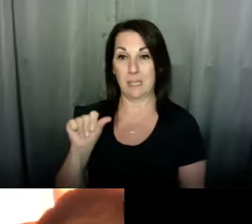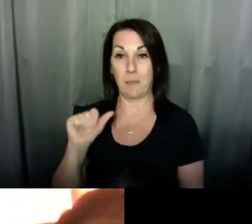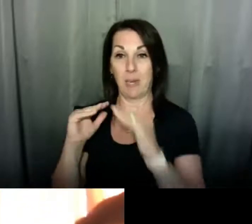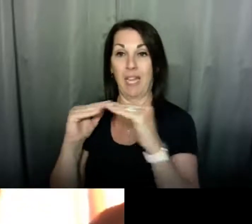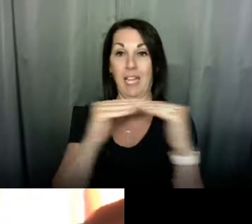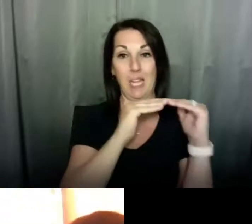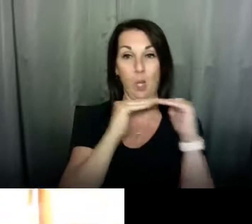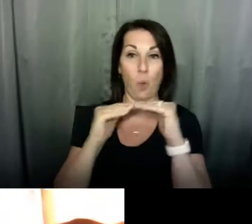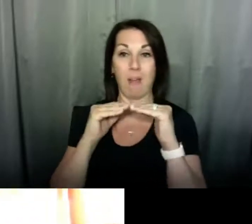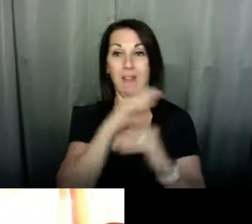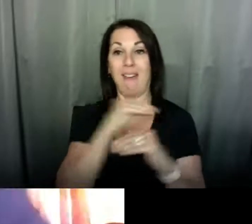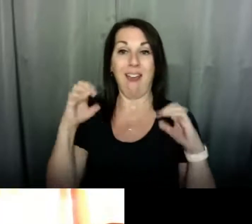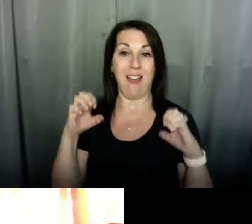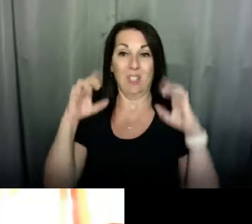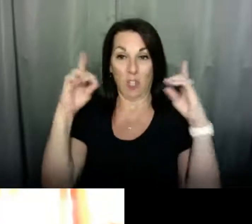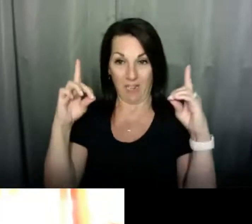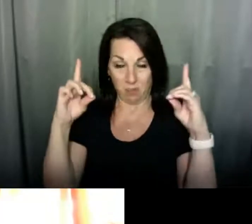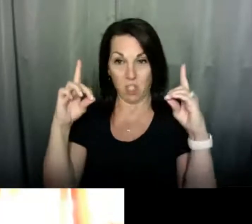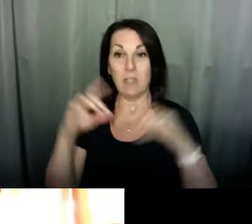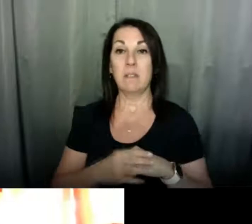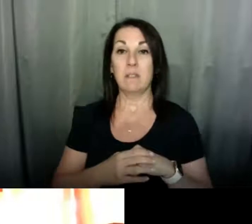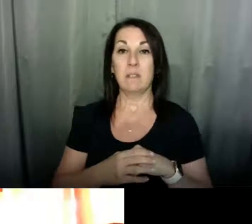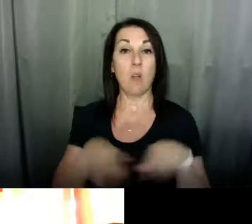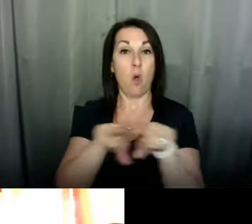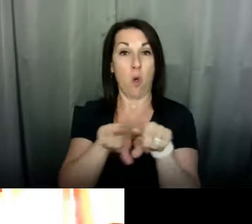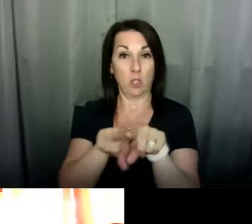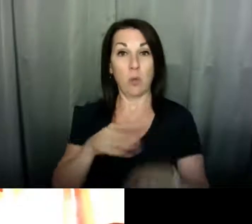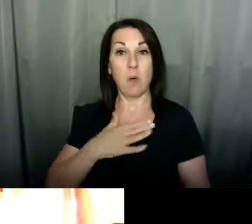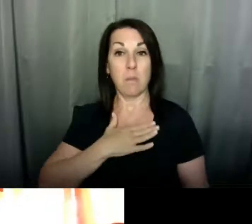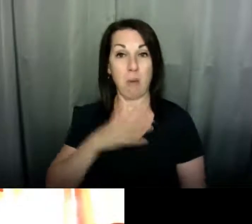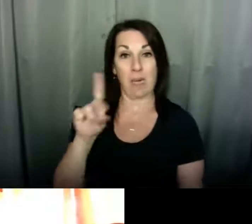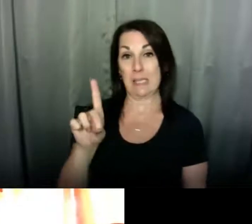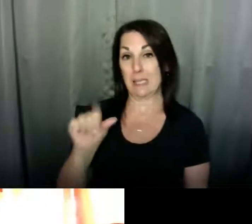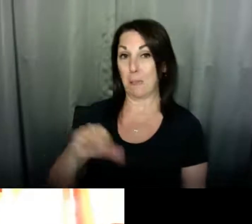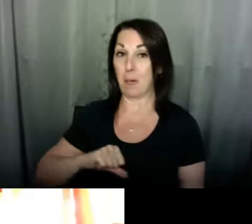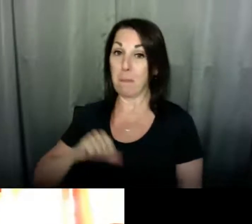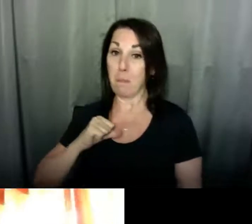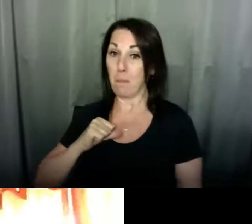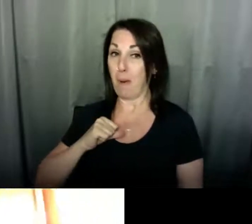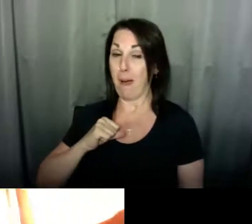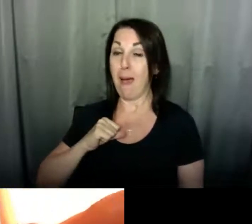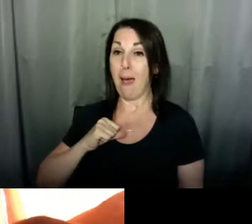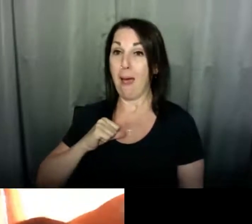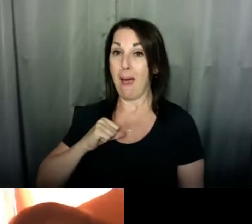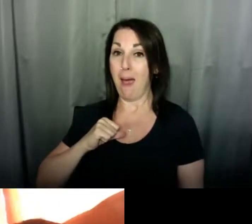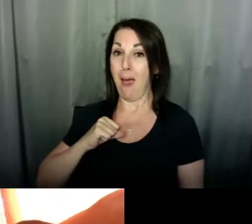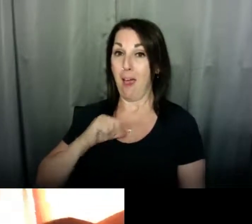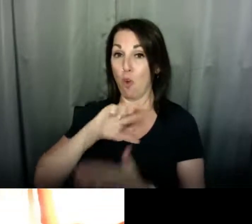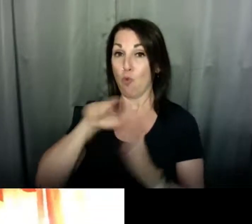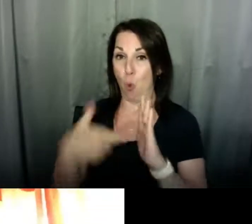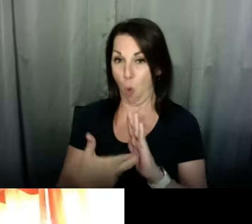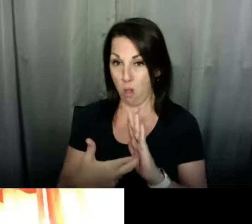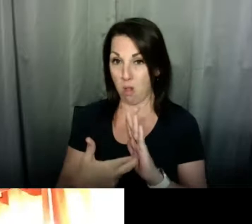in education, as well as my disability pride hat. I wear that hat as